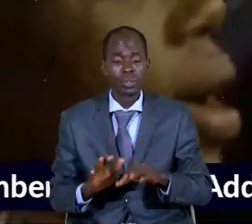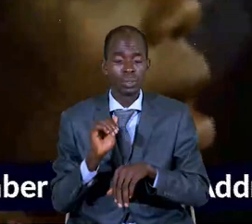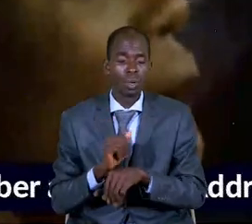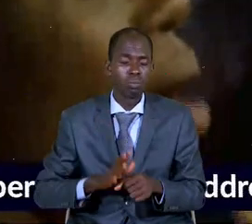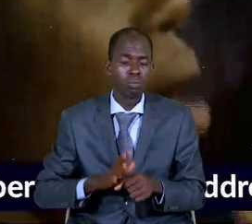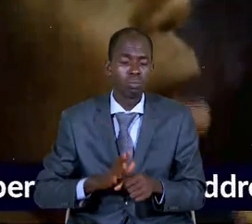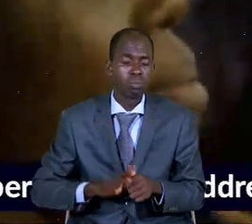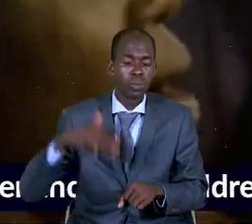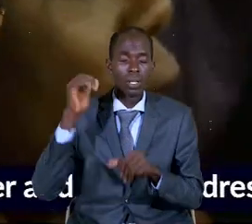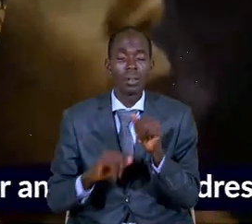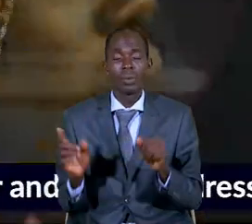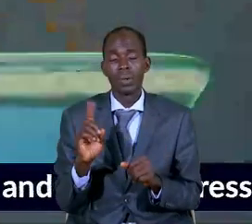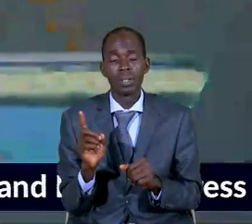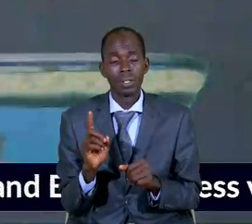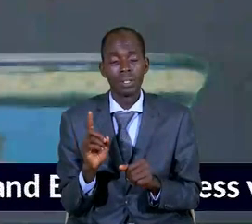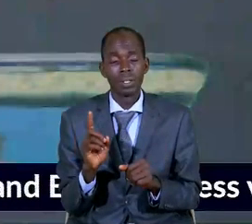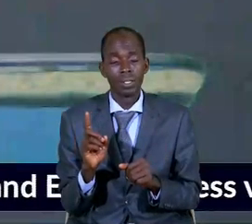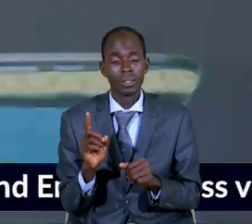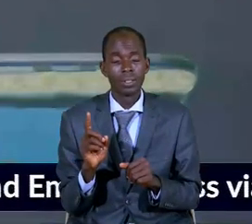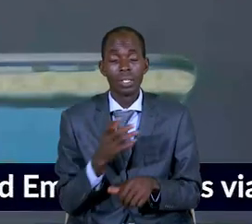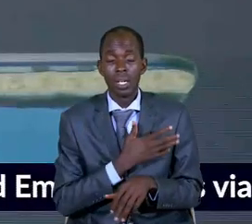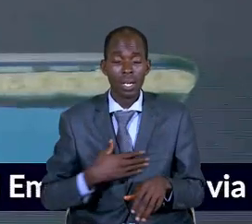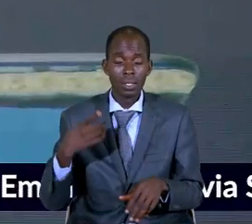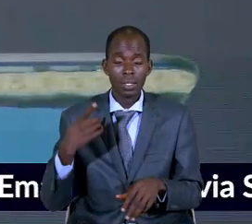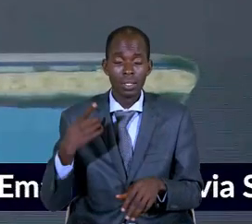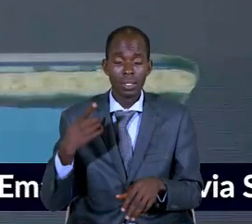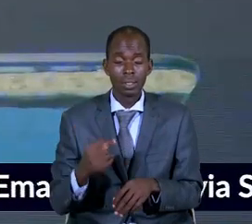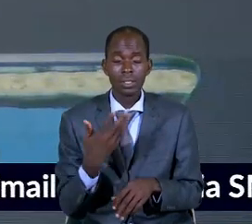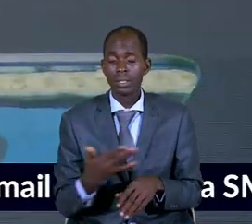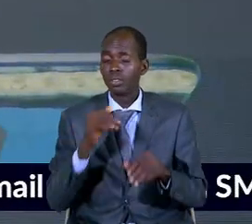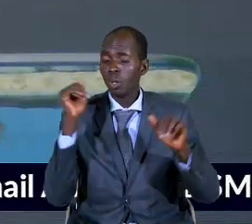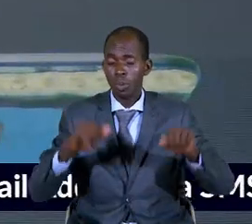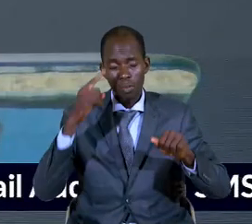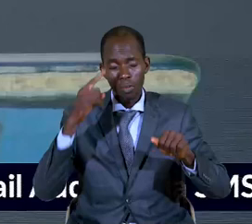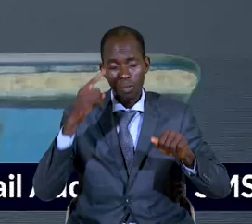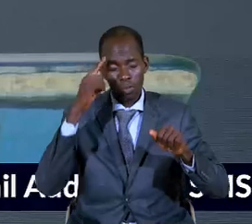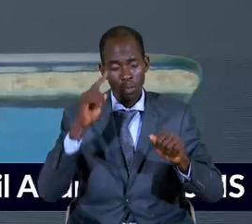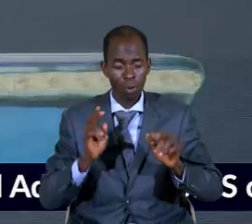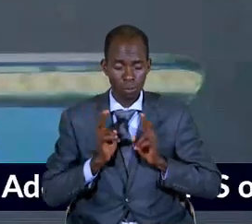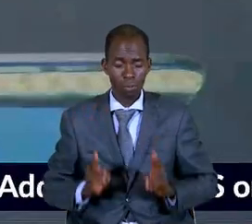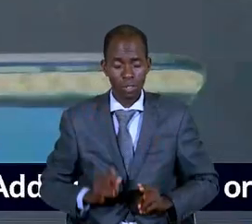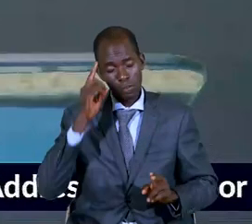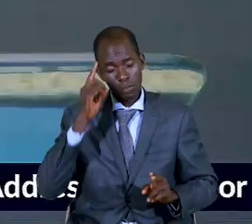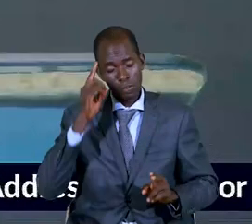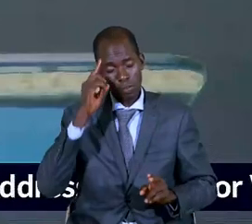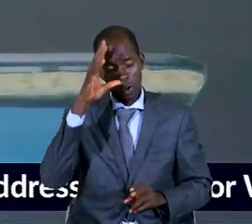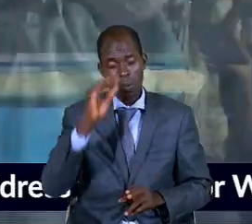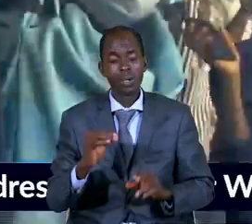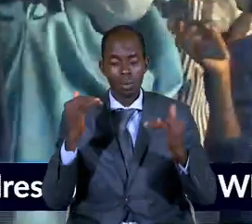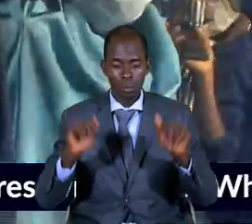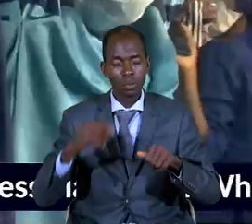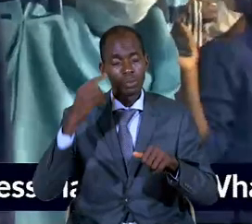explosion everywhere. And the things impossible for man, possible for God, do it now,